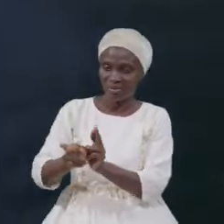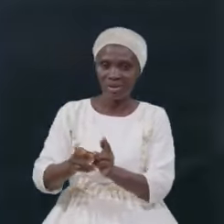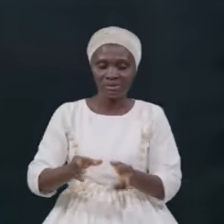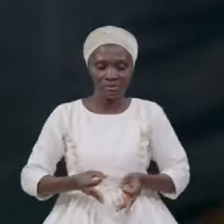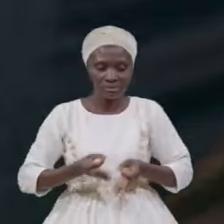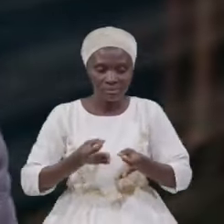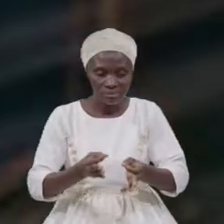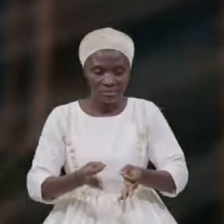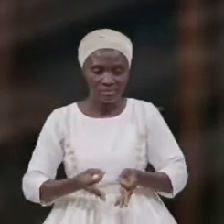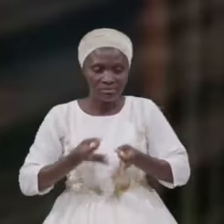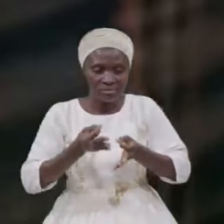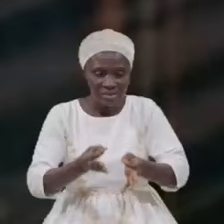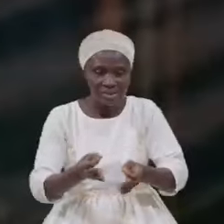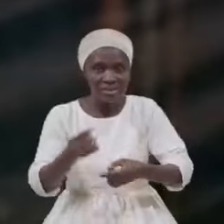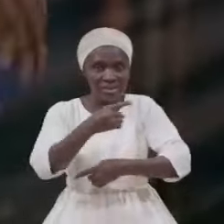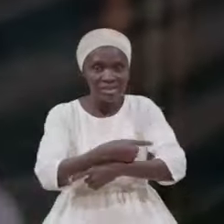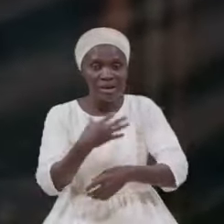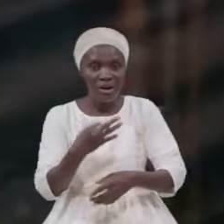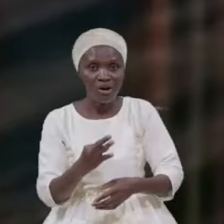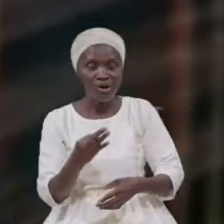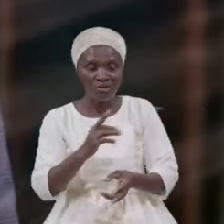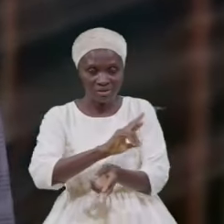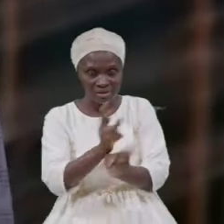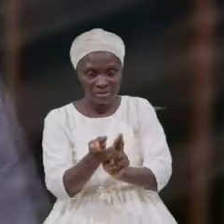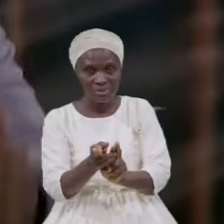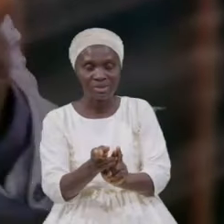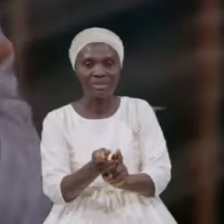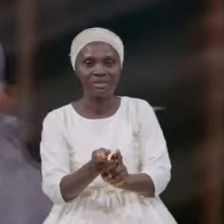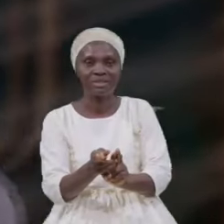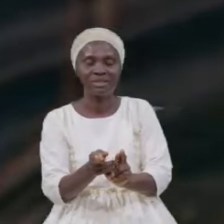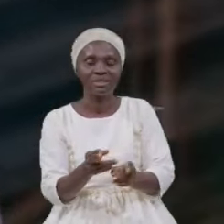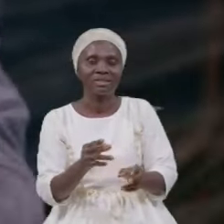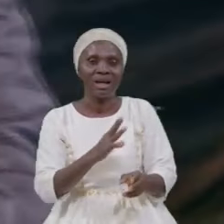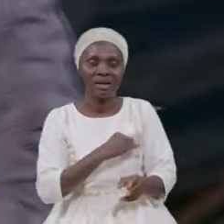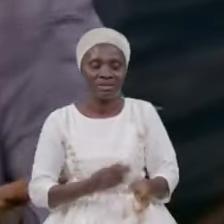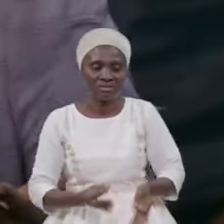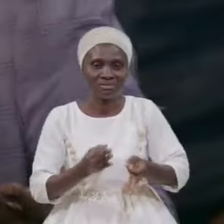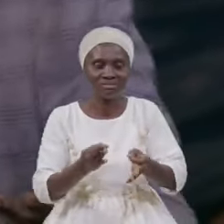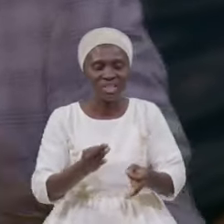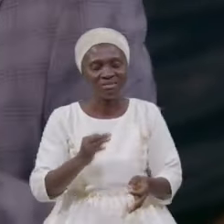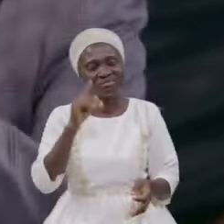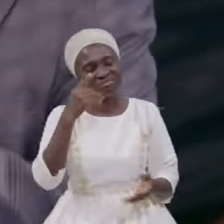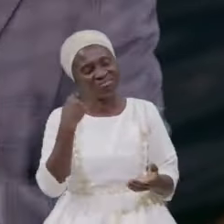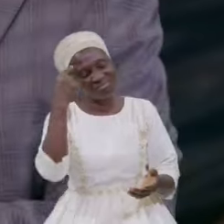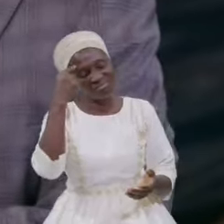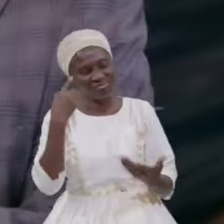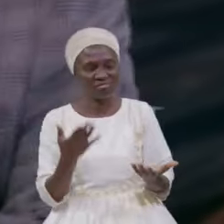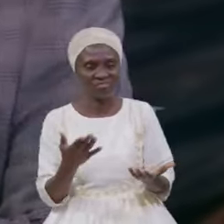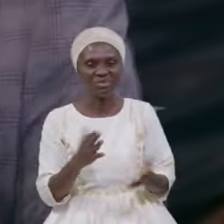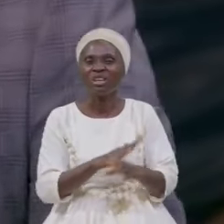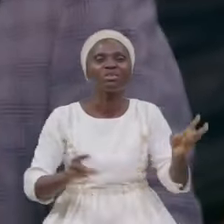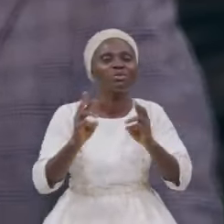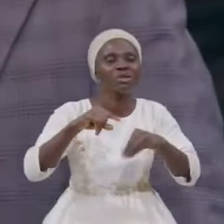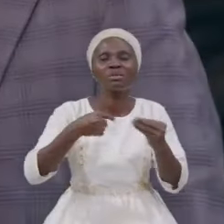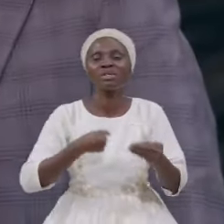and the day of salvation. I will repent. Don't worry about me. And eventually, maybe an accident happens.